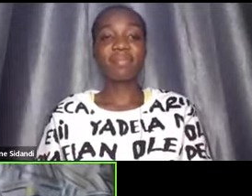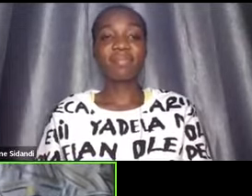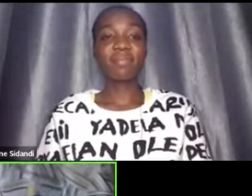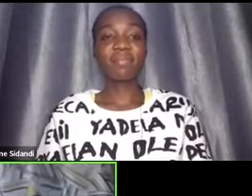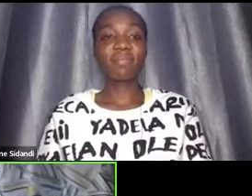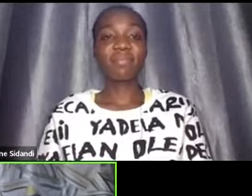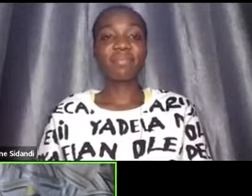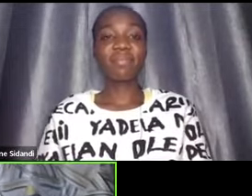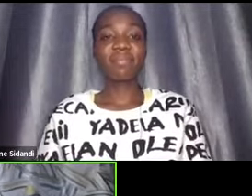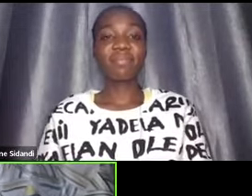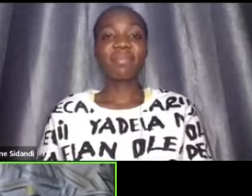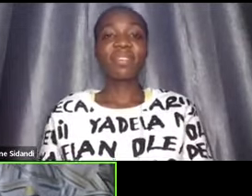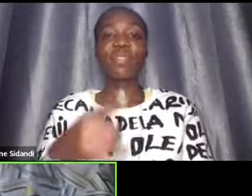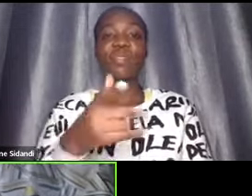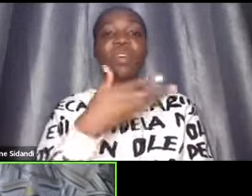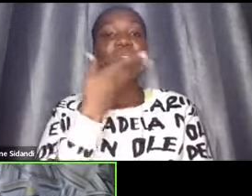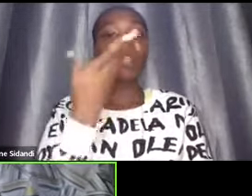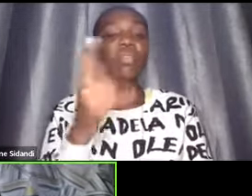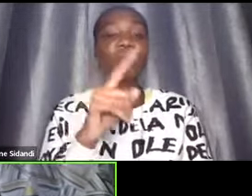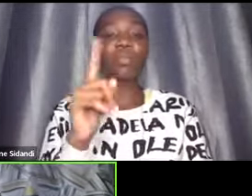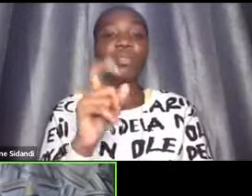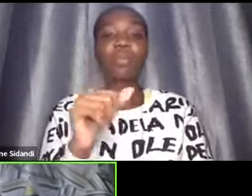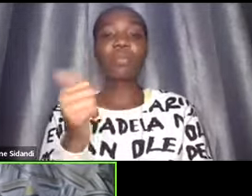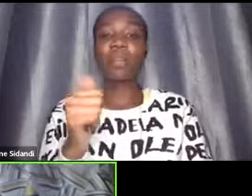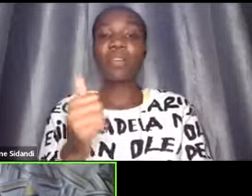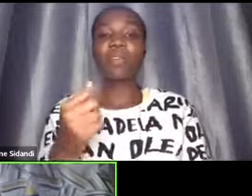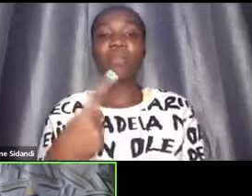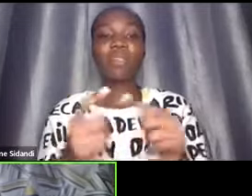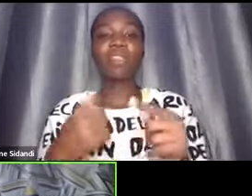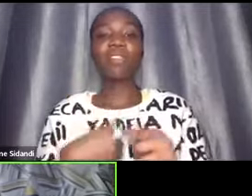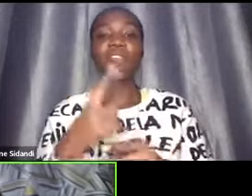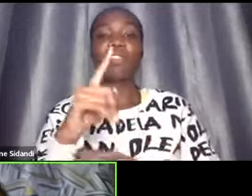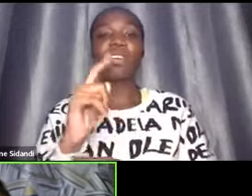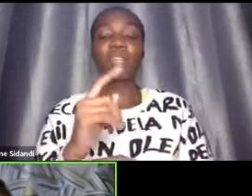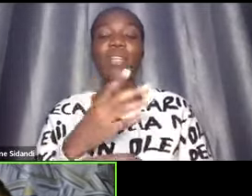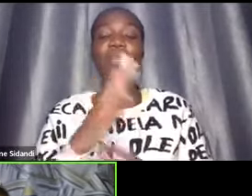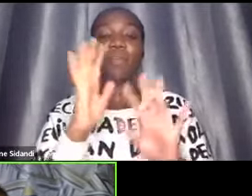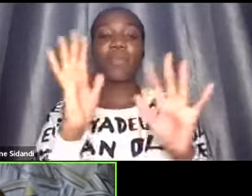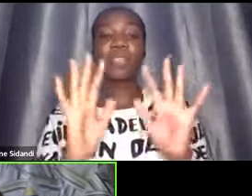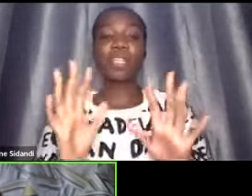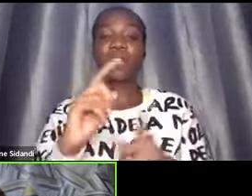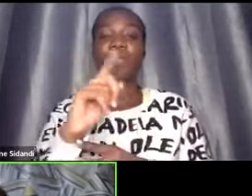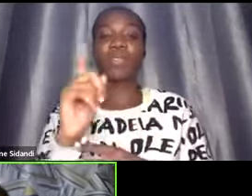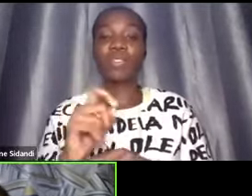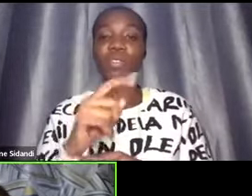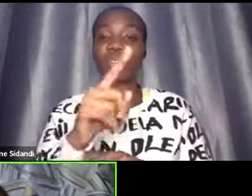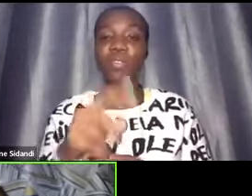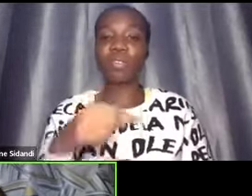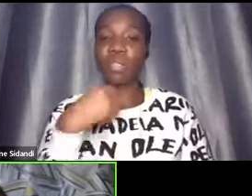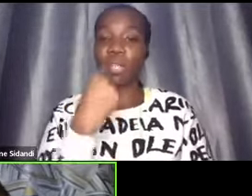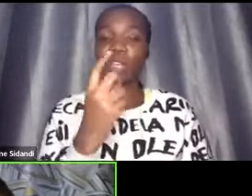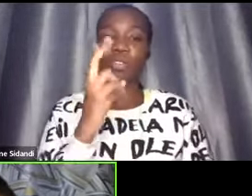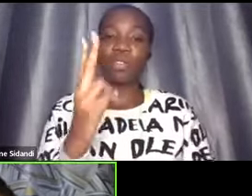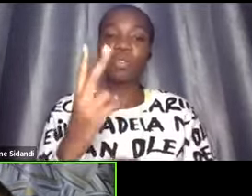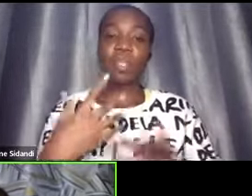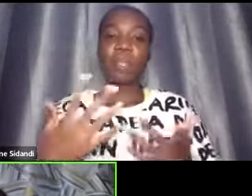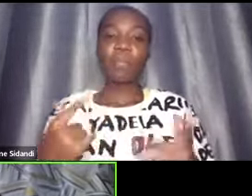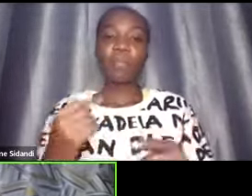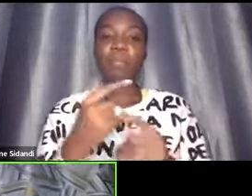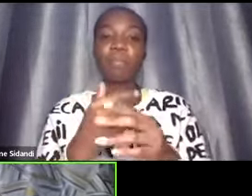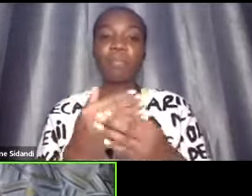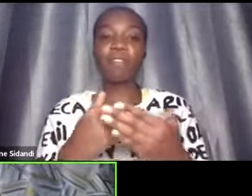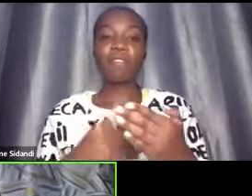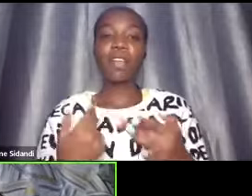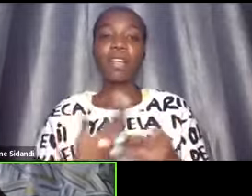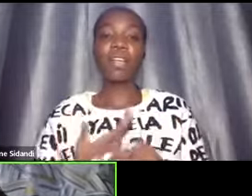James, hujajibu swali yangu. But there's one very important question here, which I think you probably need to give us just 2 tips before we can come for the class. By